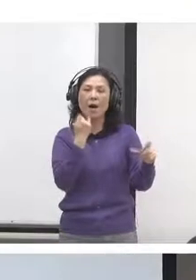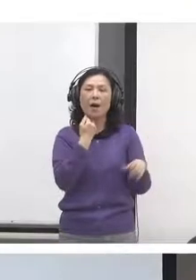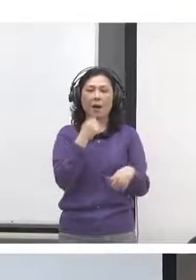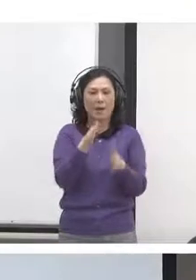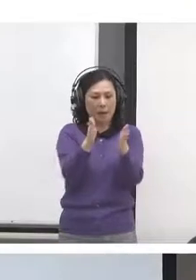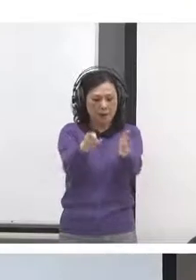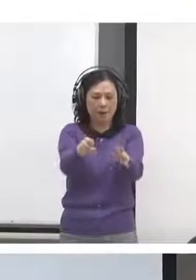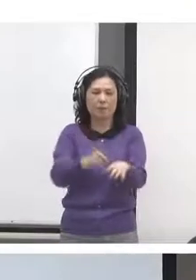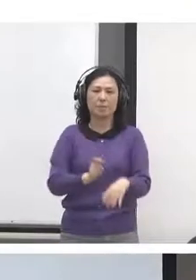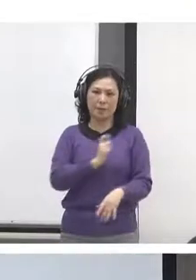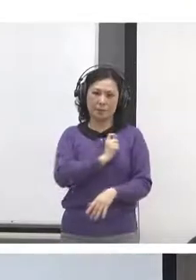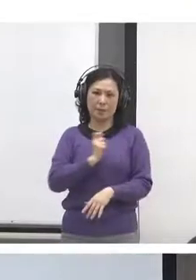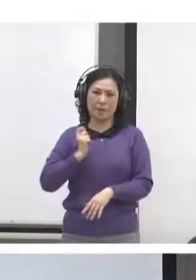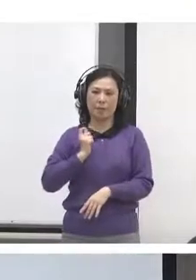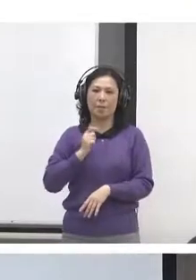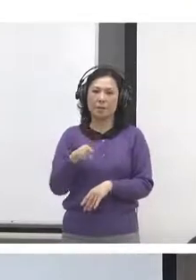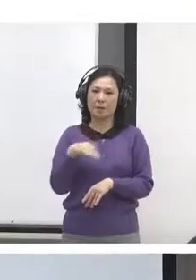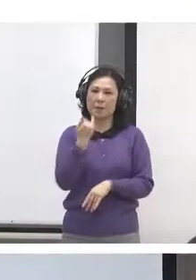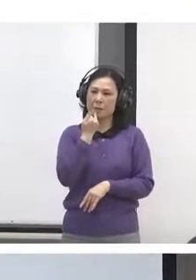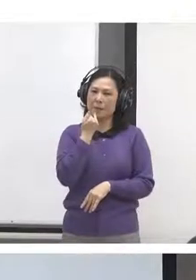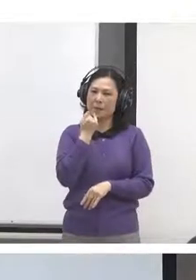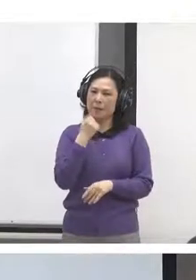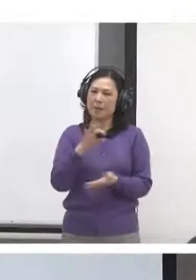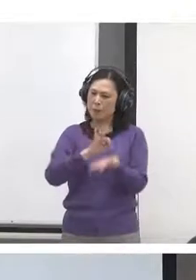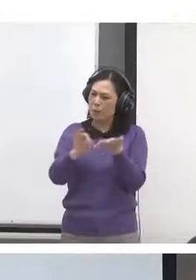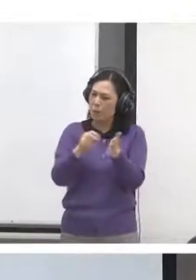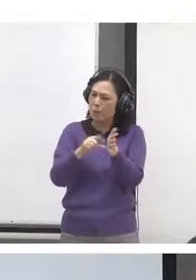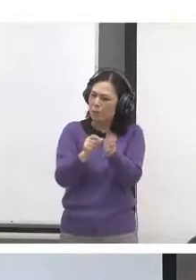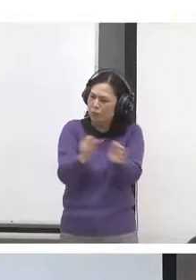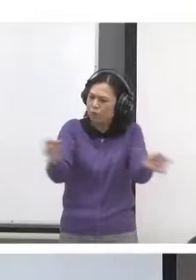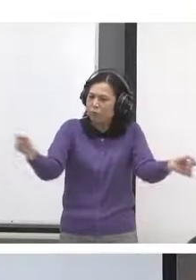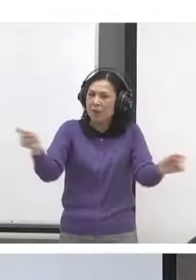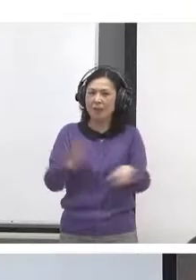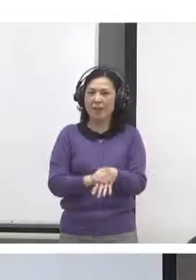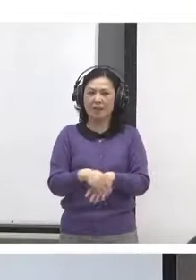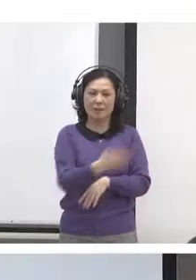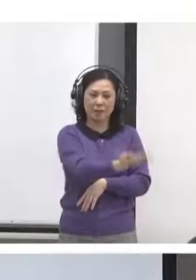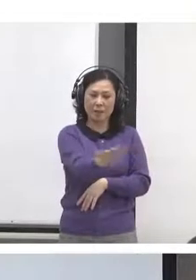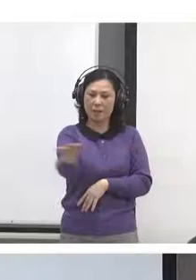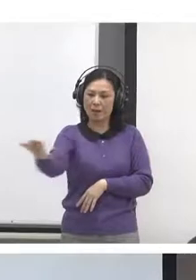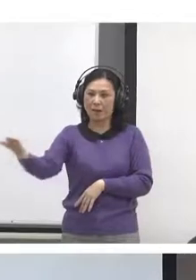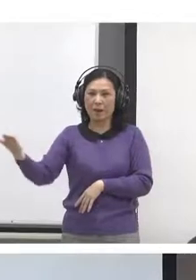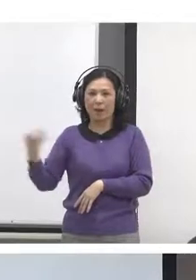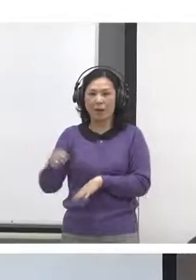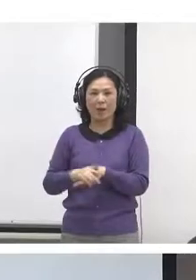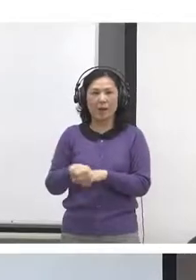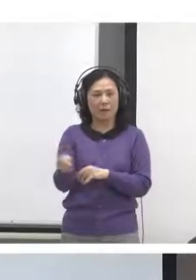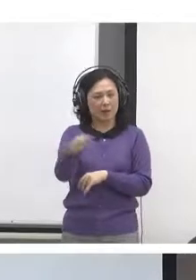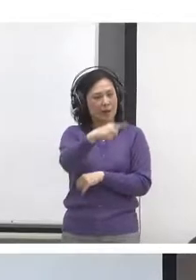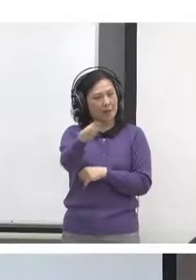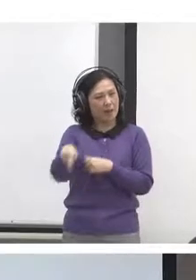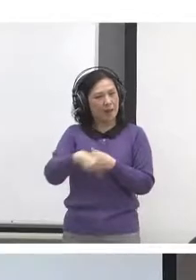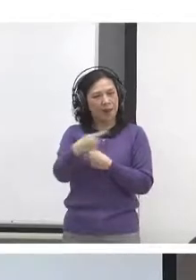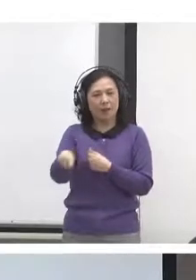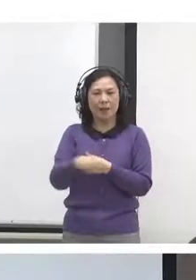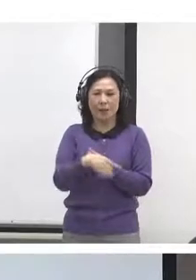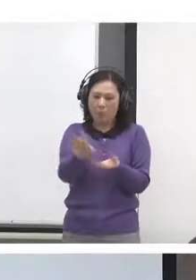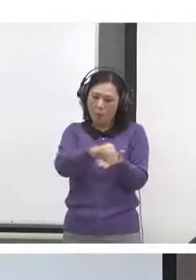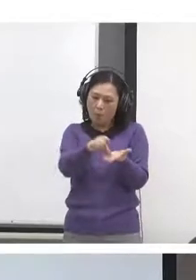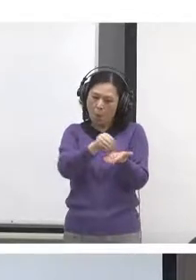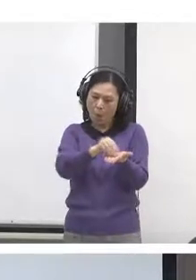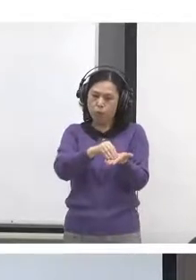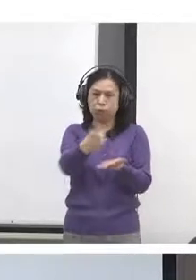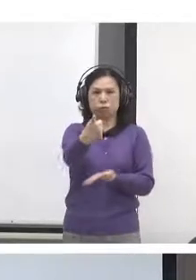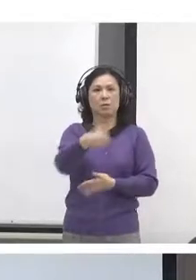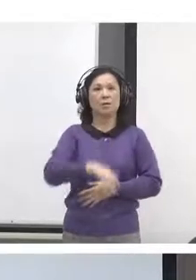would always carry the most valuable information to them. Last but certainly not least, Toronto Tech Mentoring, a project formerly